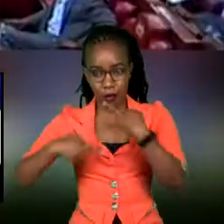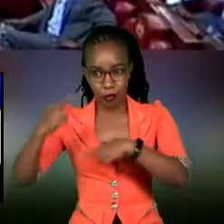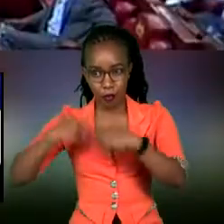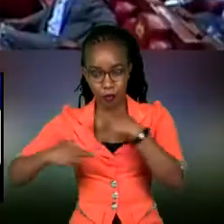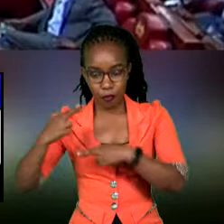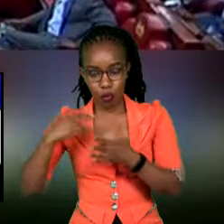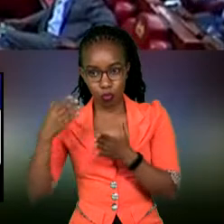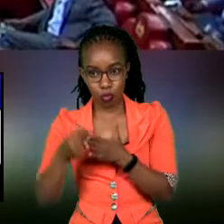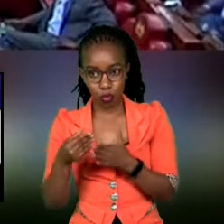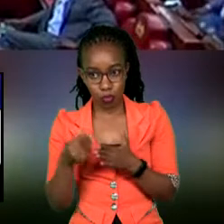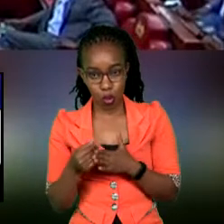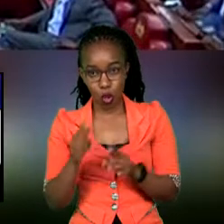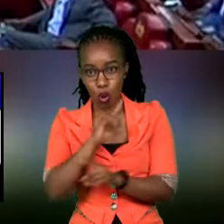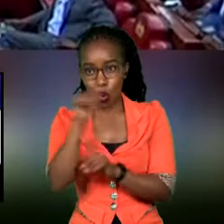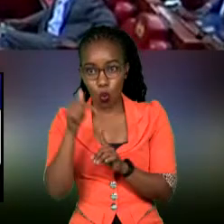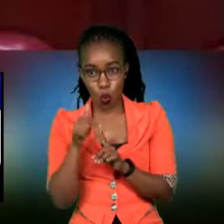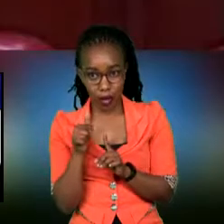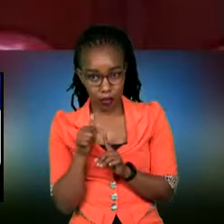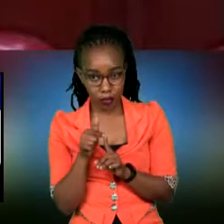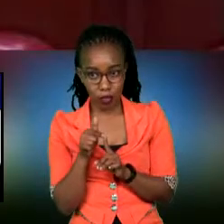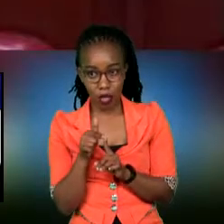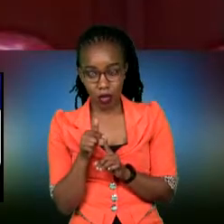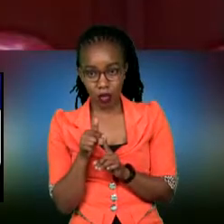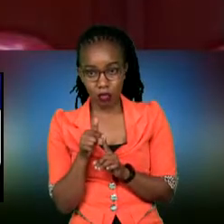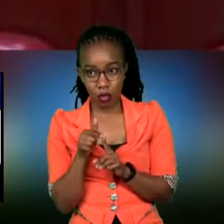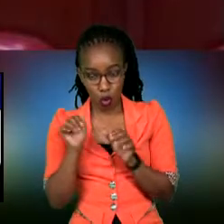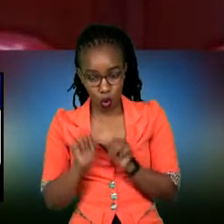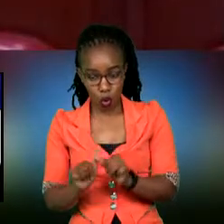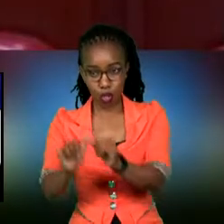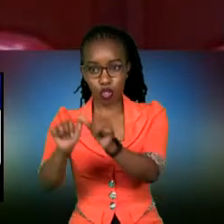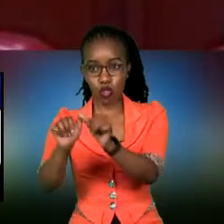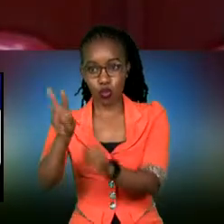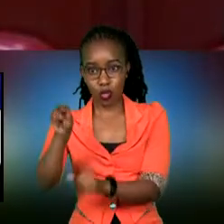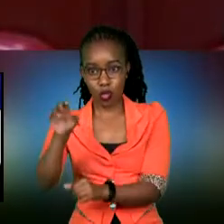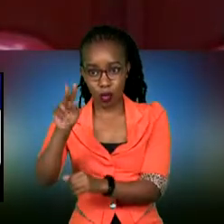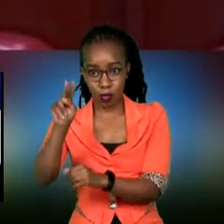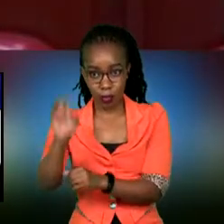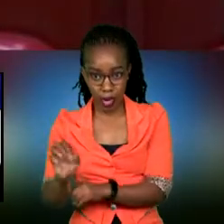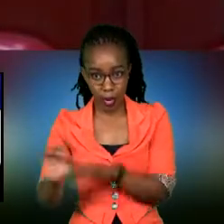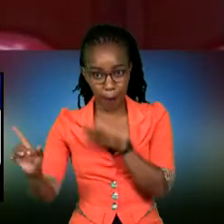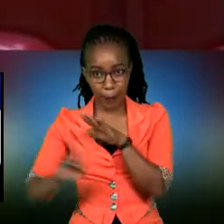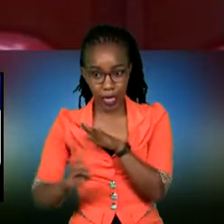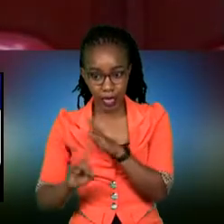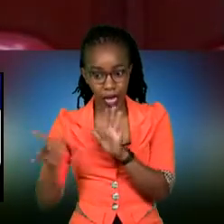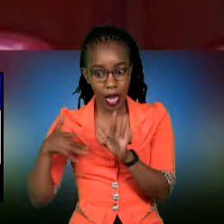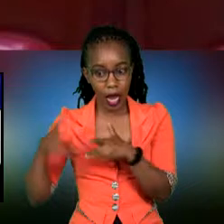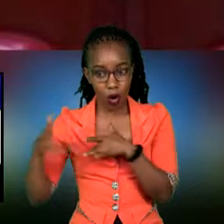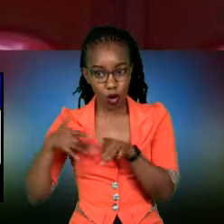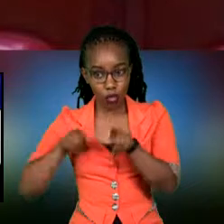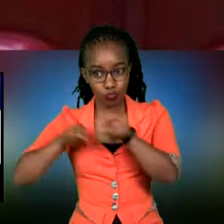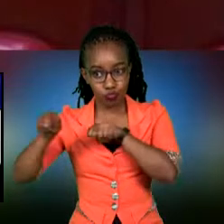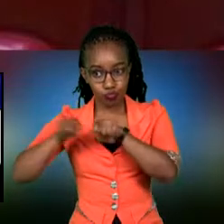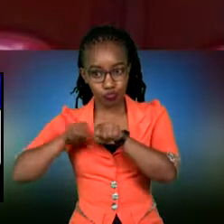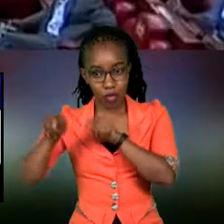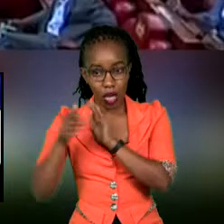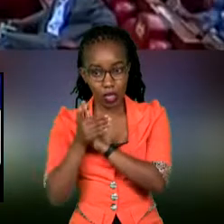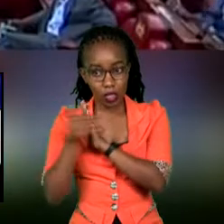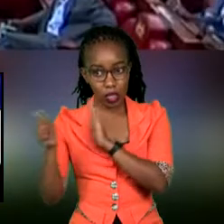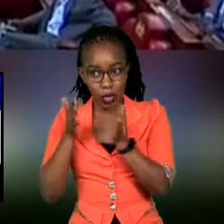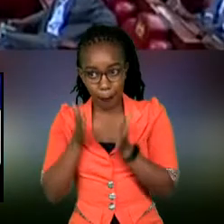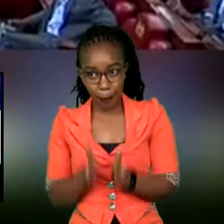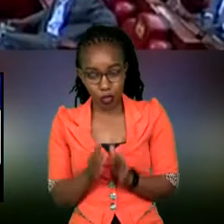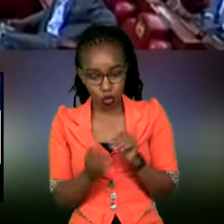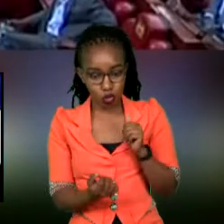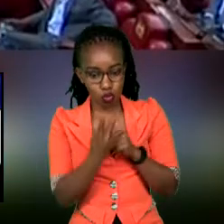while the operations are domiciled in the Petroleum and Mining Ministry. According to governance expert Kelvin Osido, the